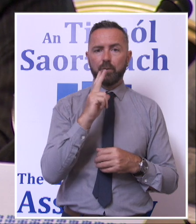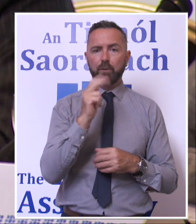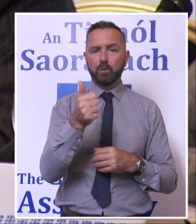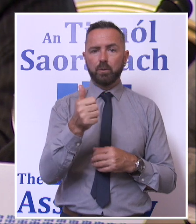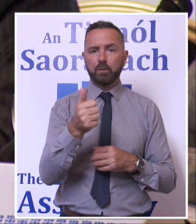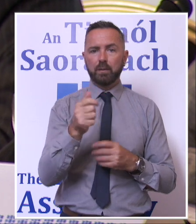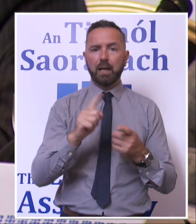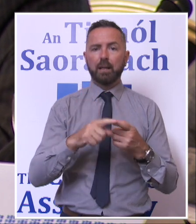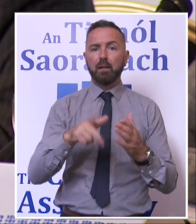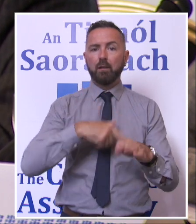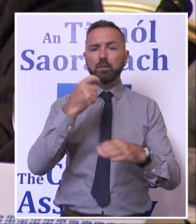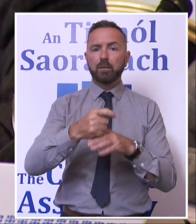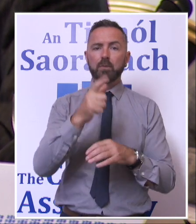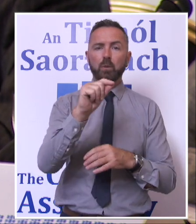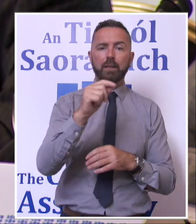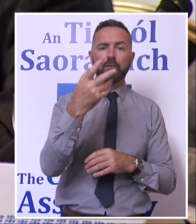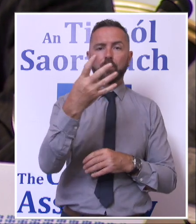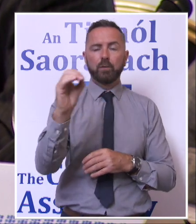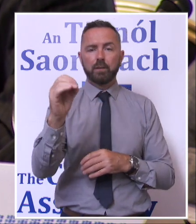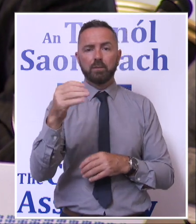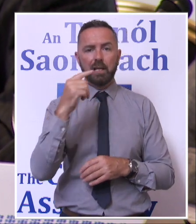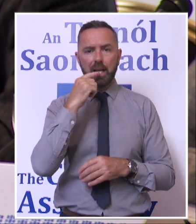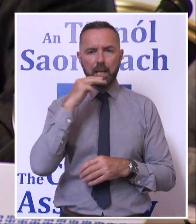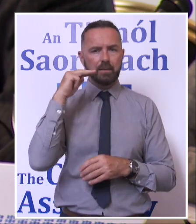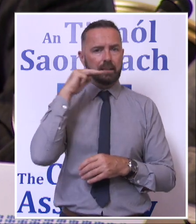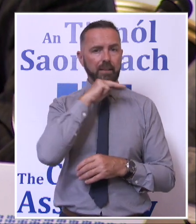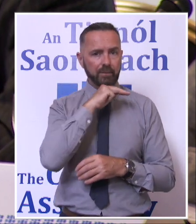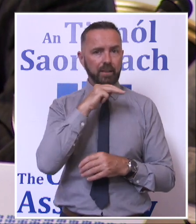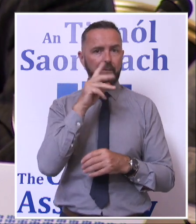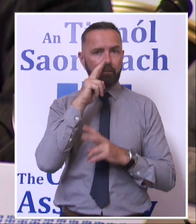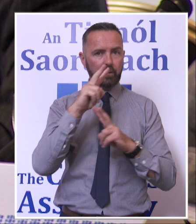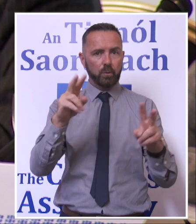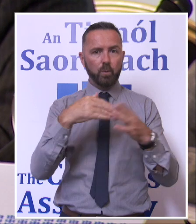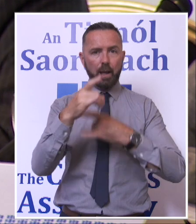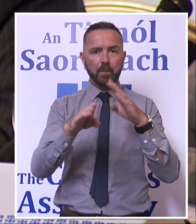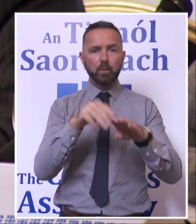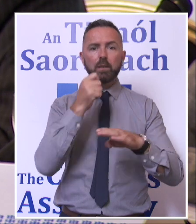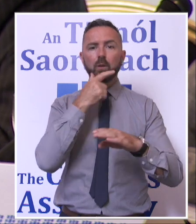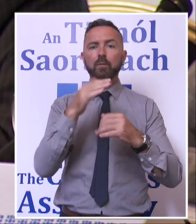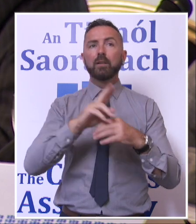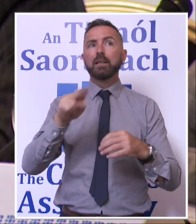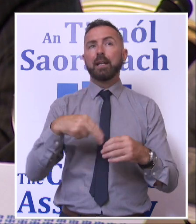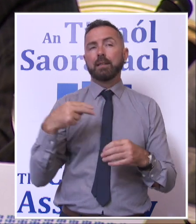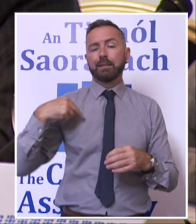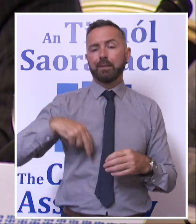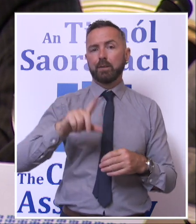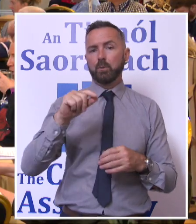to 2040. So it's a really significant view of what happens in Dublin for the next 20